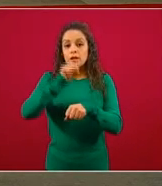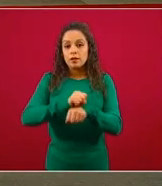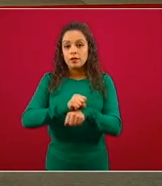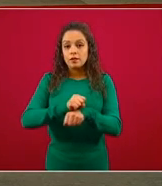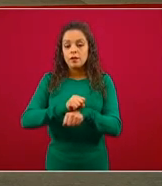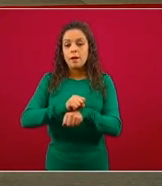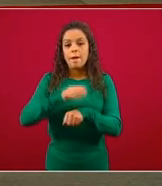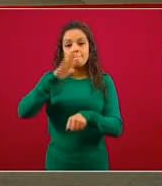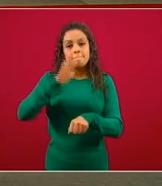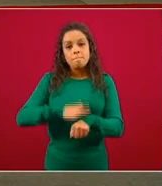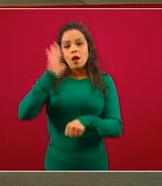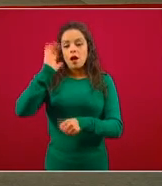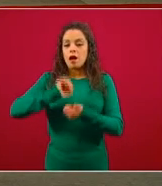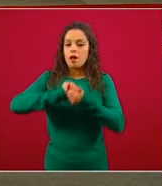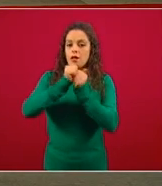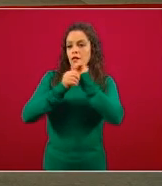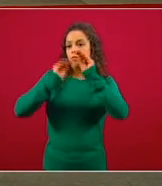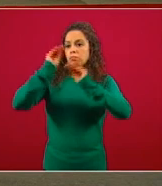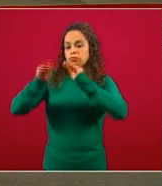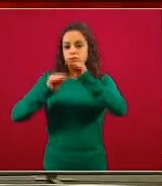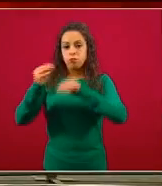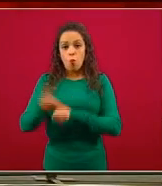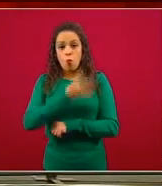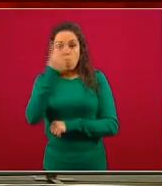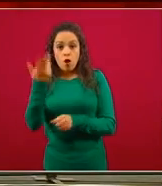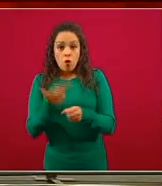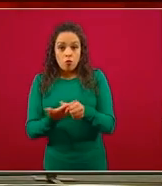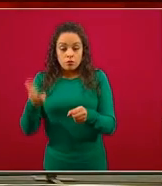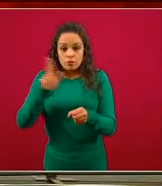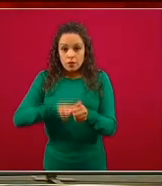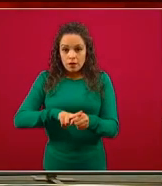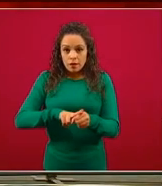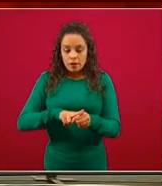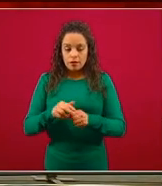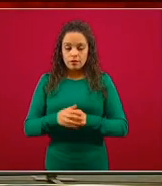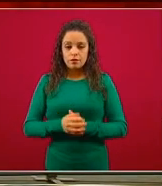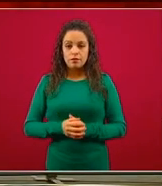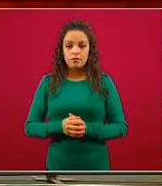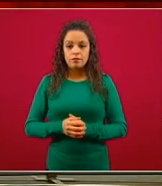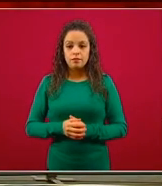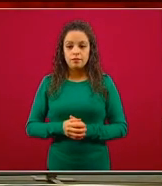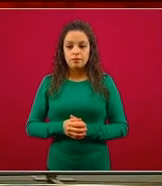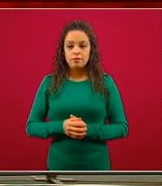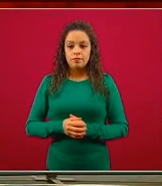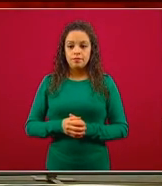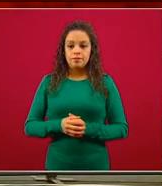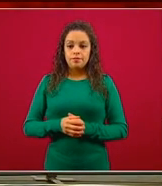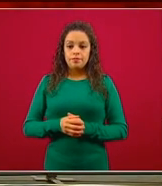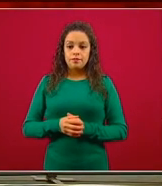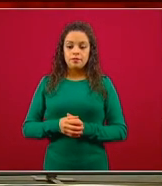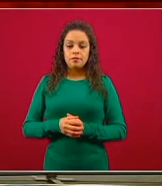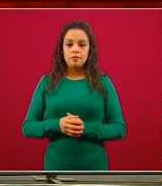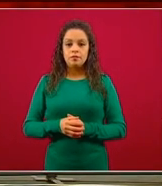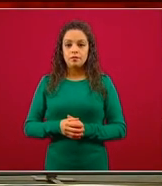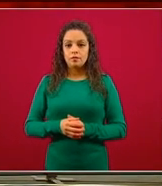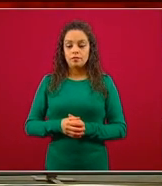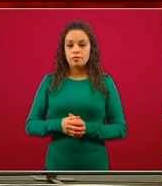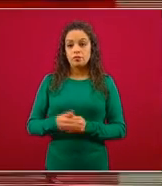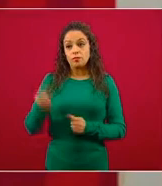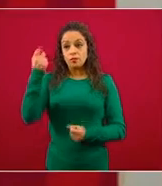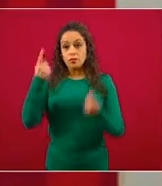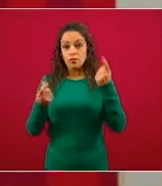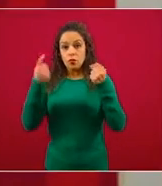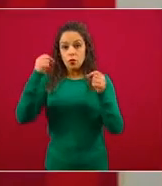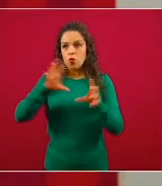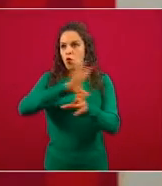Mexico City will also be incorporating 4 other hospitals that will be retrofitted, in some cases the whole